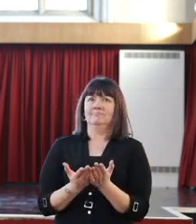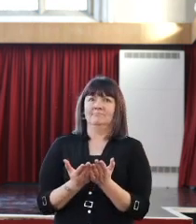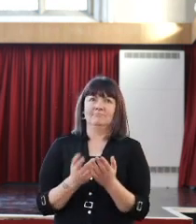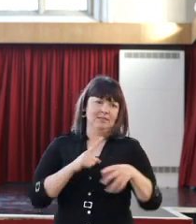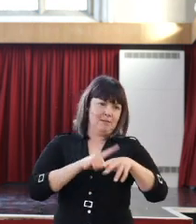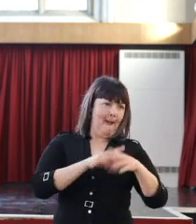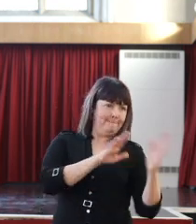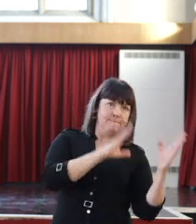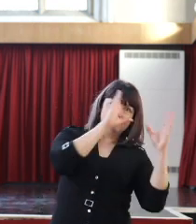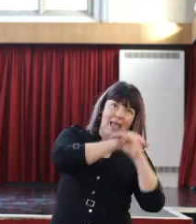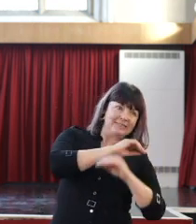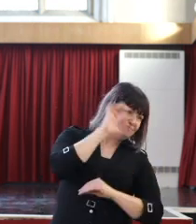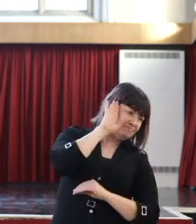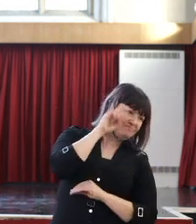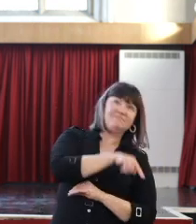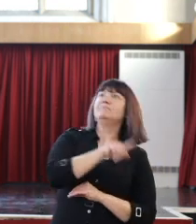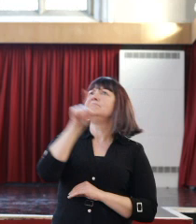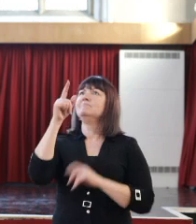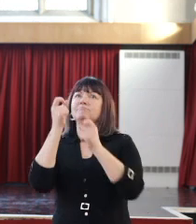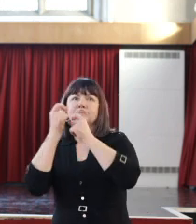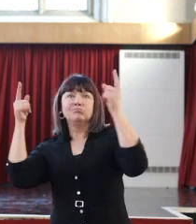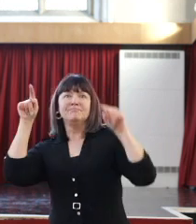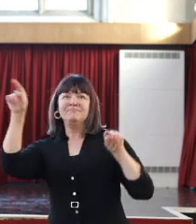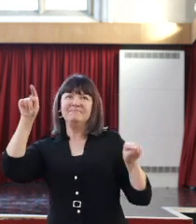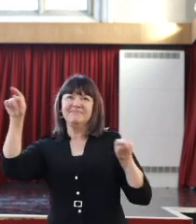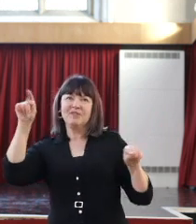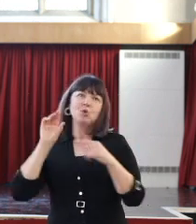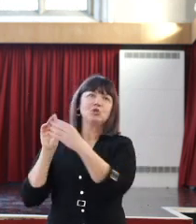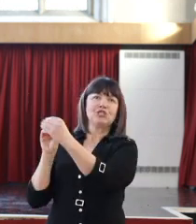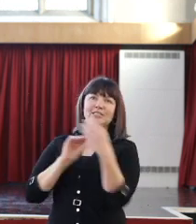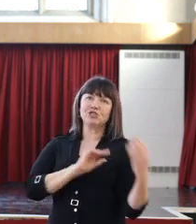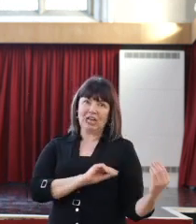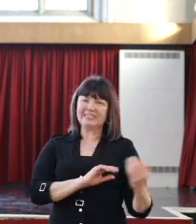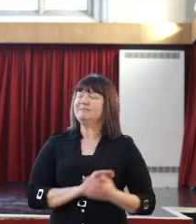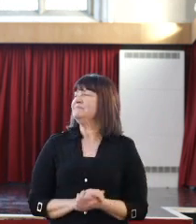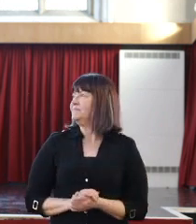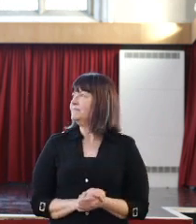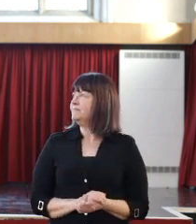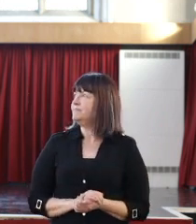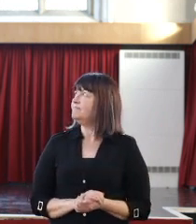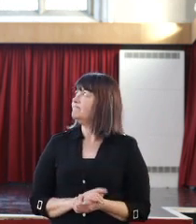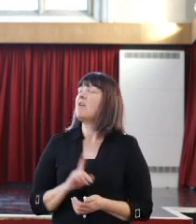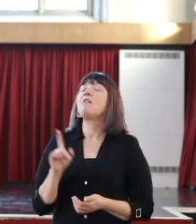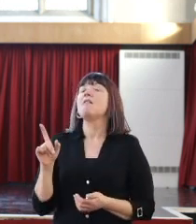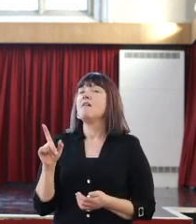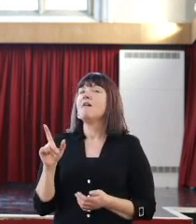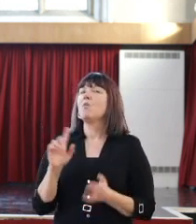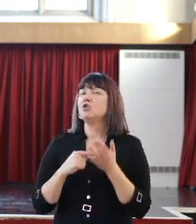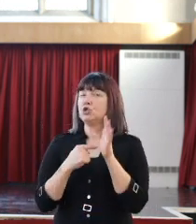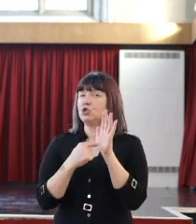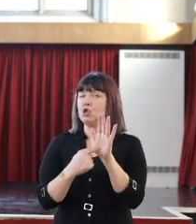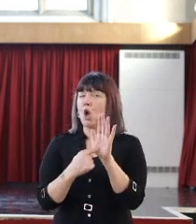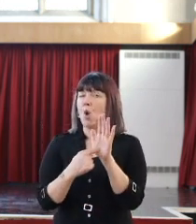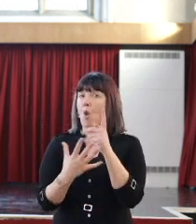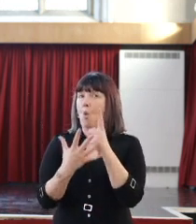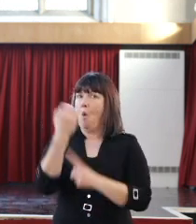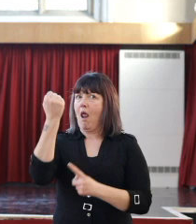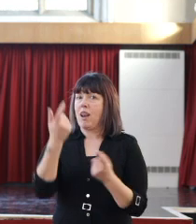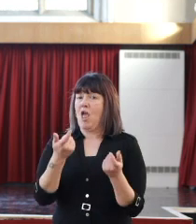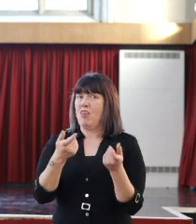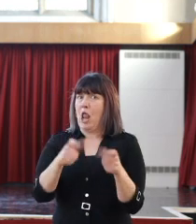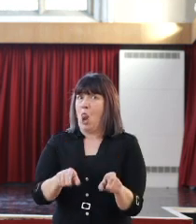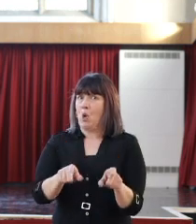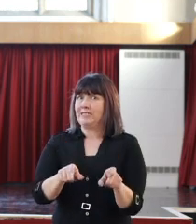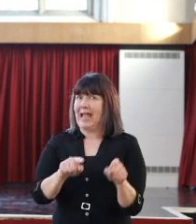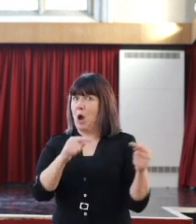happy to talk to you. So I was going to show you the winner of the lockdown competition, but I'm not